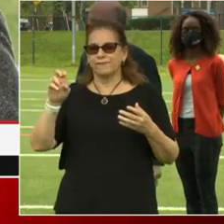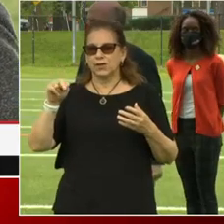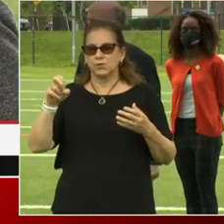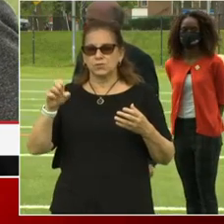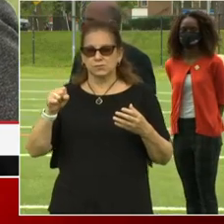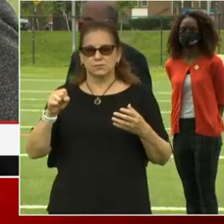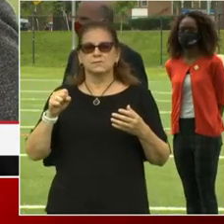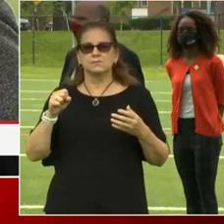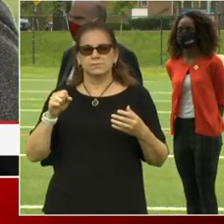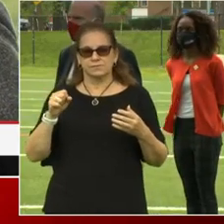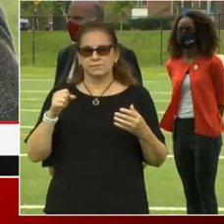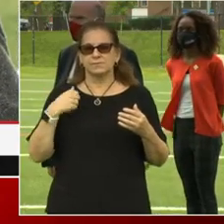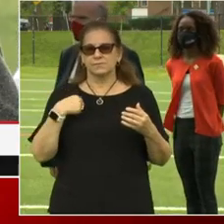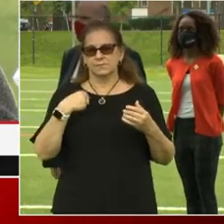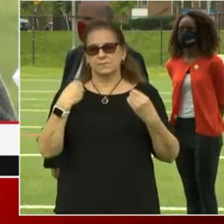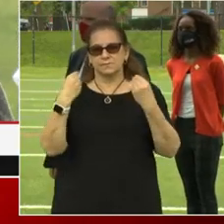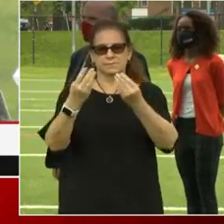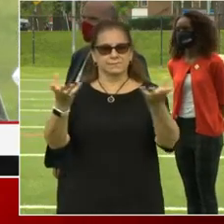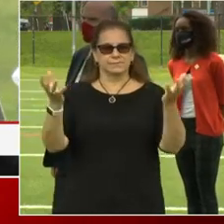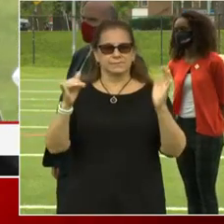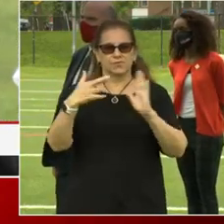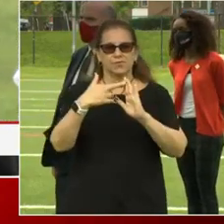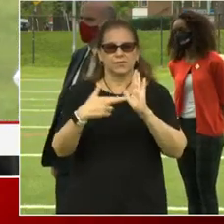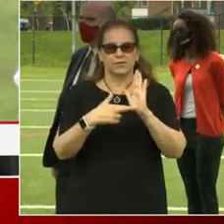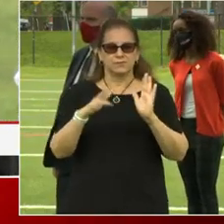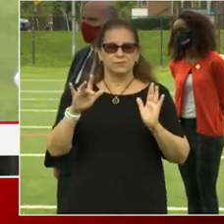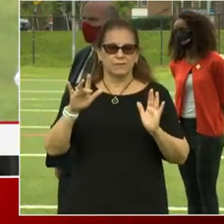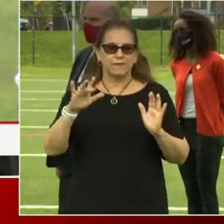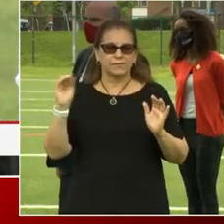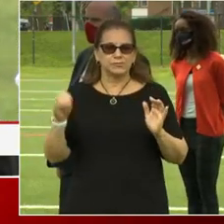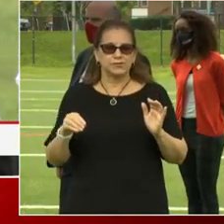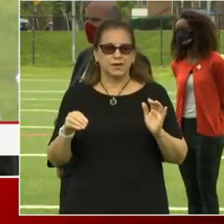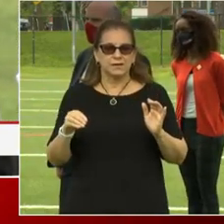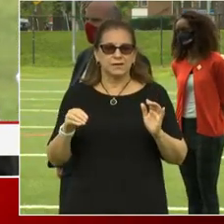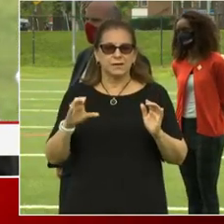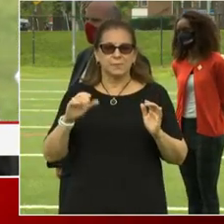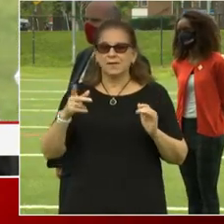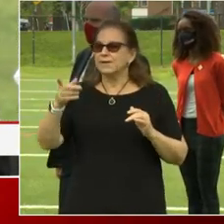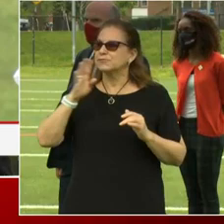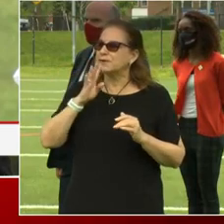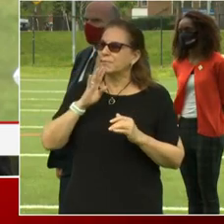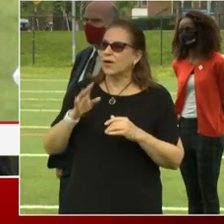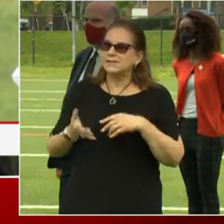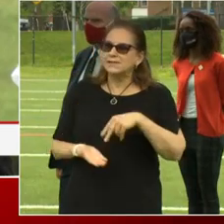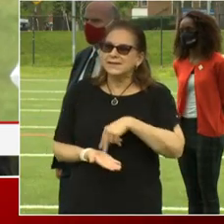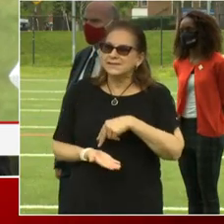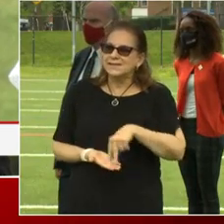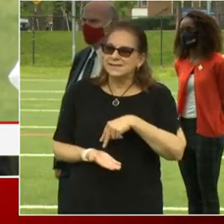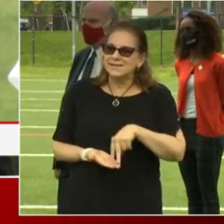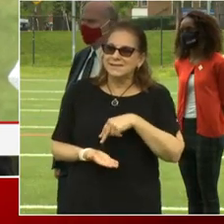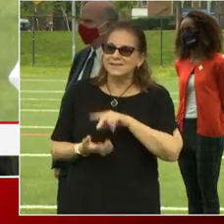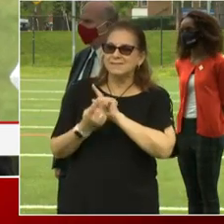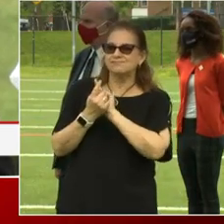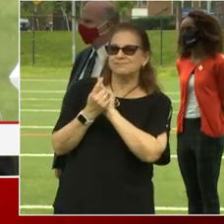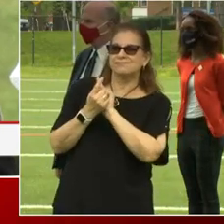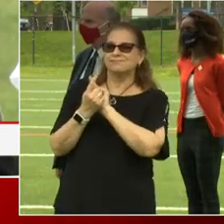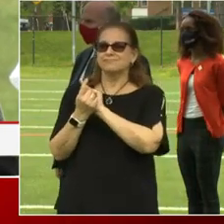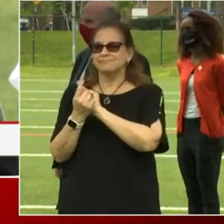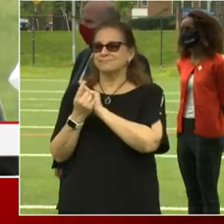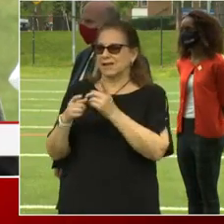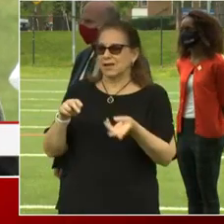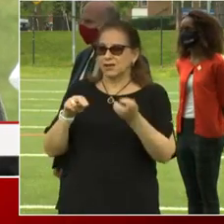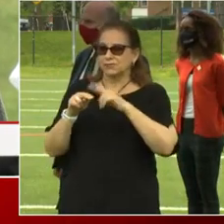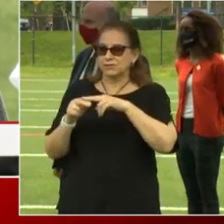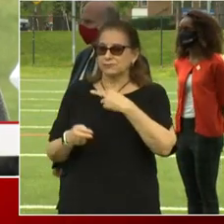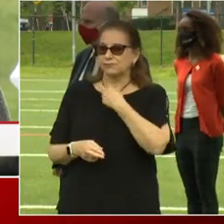have events. In your sense that standing or dancing presents a greater risk of spreading the virus? It's not my sense. It's a